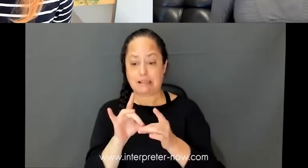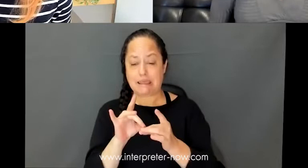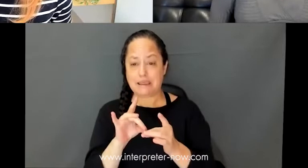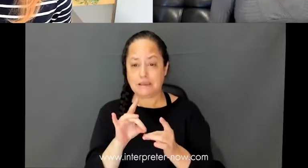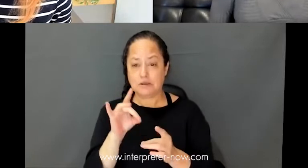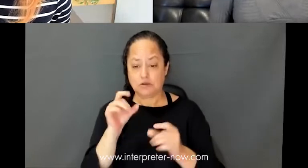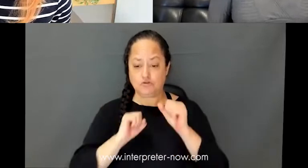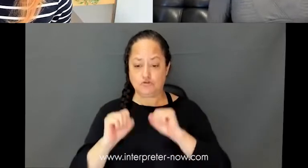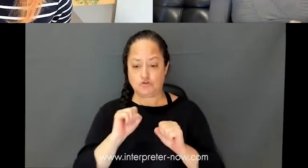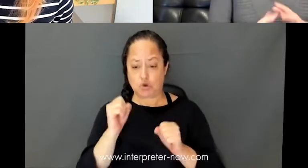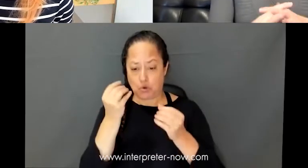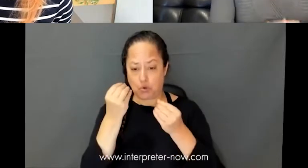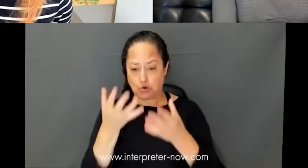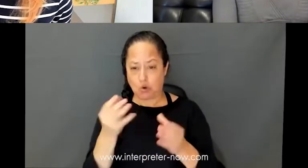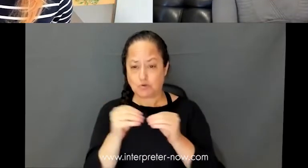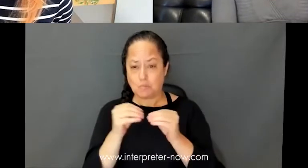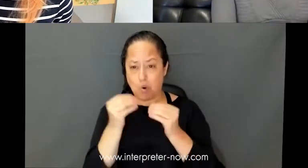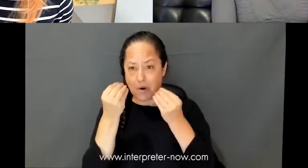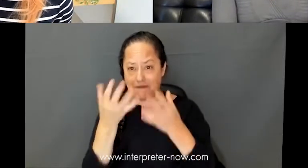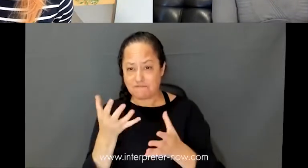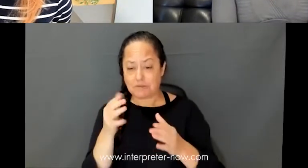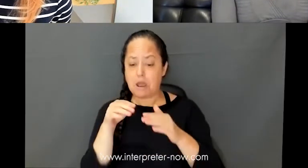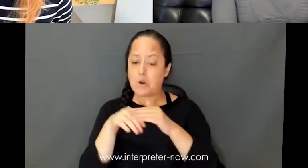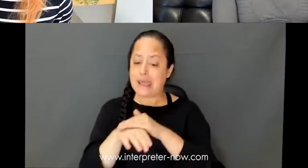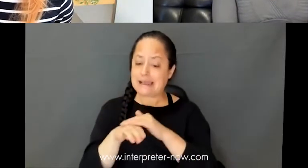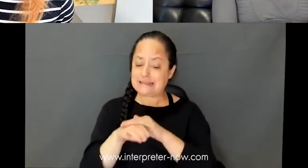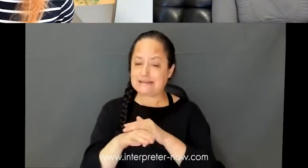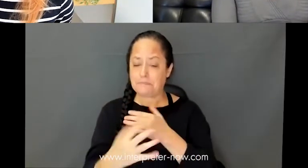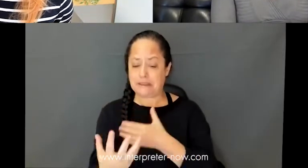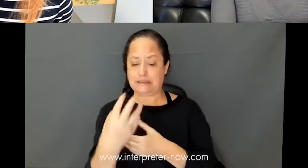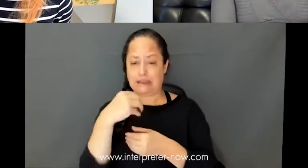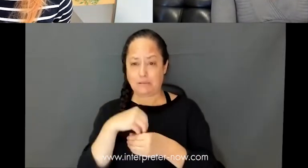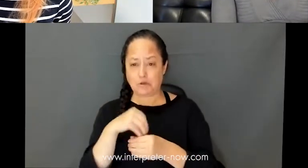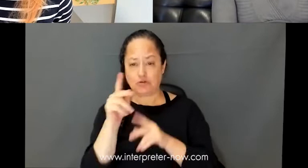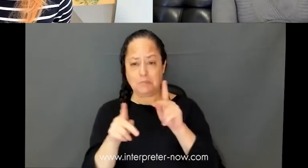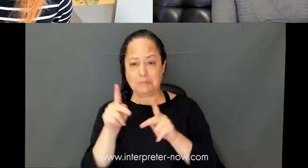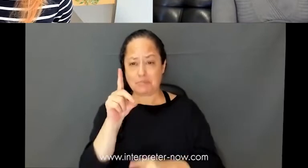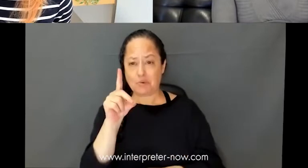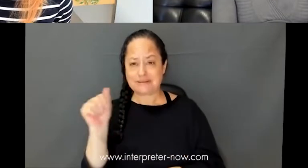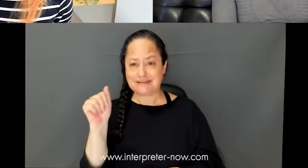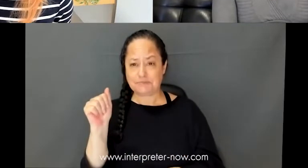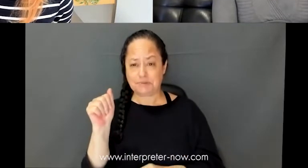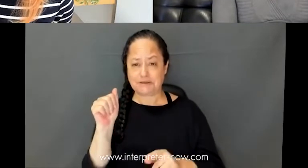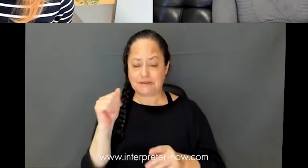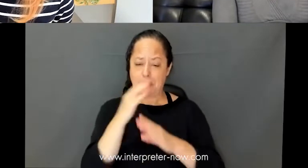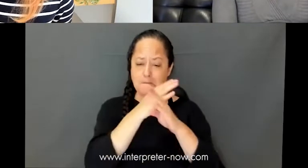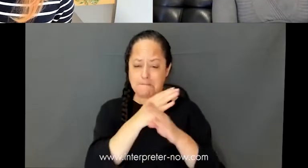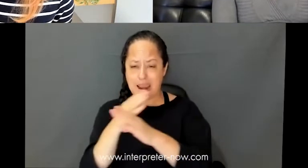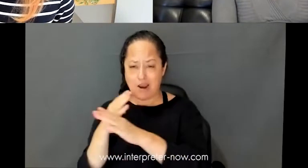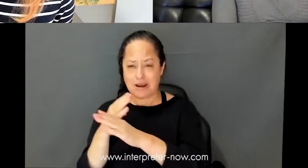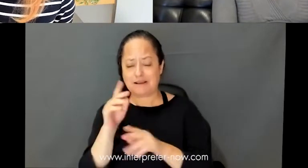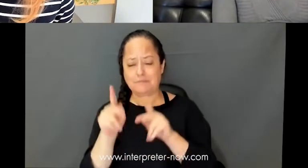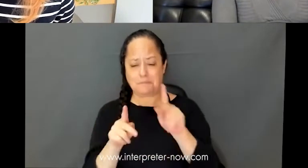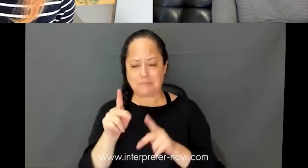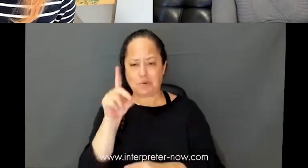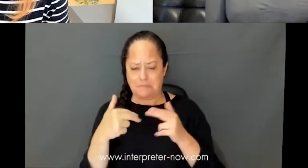more information too, about accessibility and inclusion for people with disabilities and the barriers that people with disabilities do face.